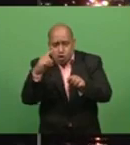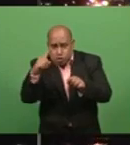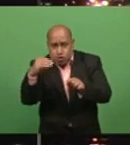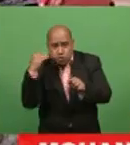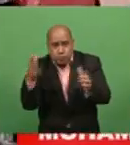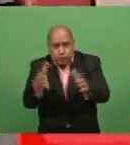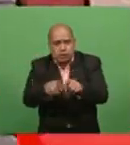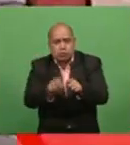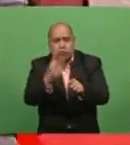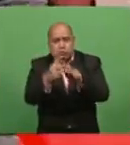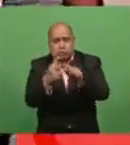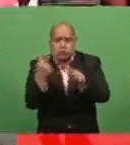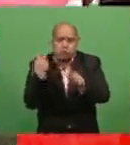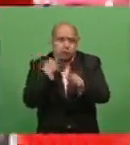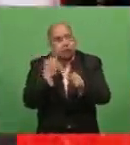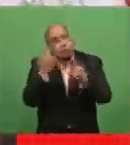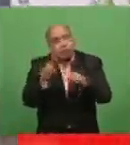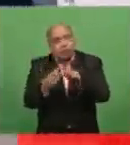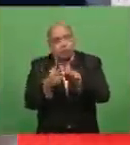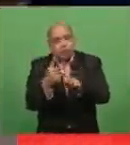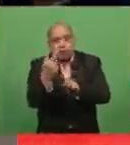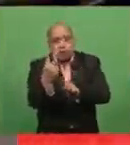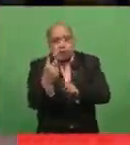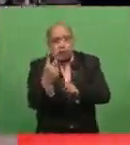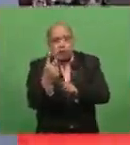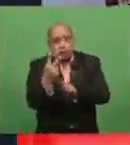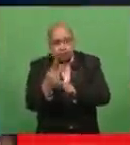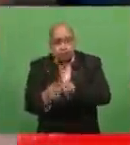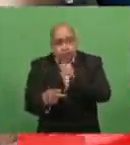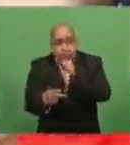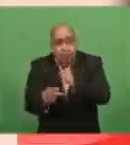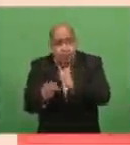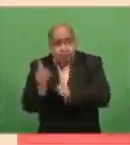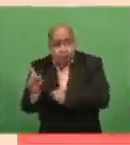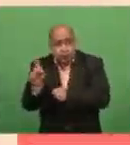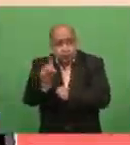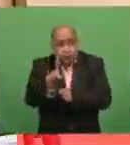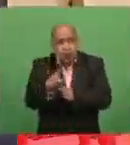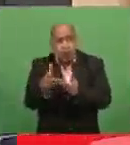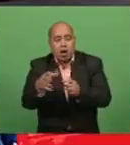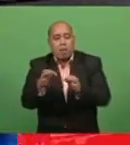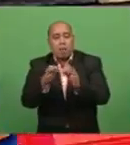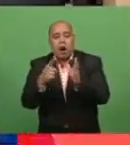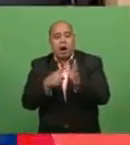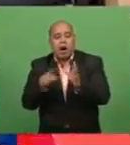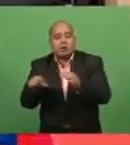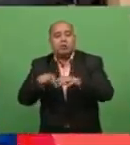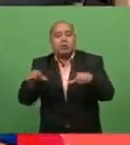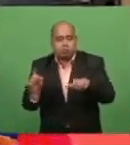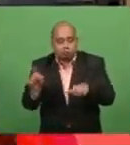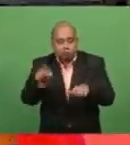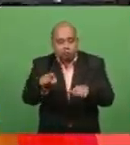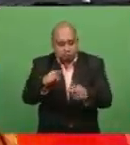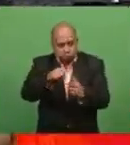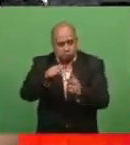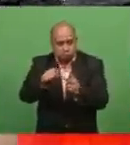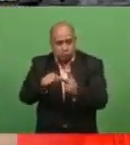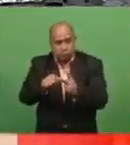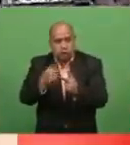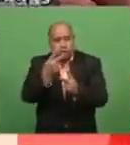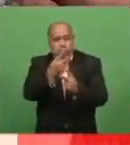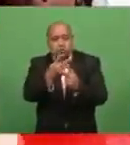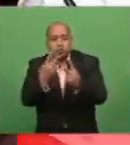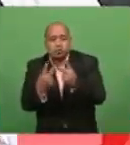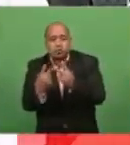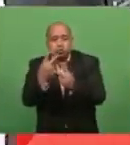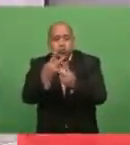Court. Mohammed Masoom appeared before Magistrate Samuel Angita today, charged with 2 counts of murder. Masoom is